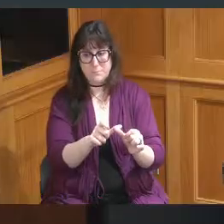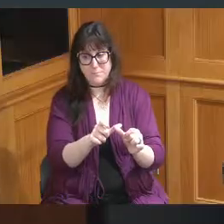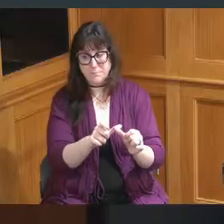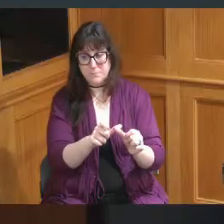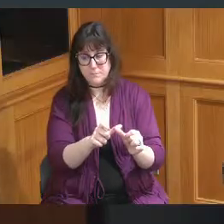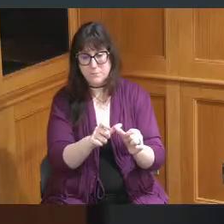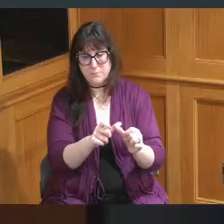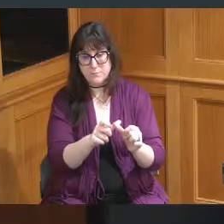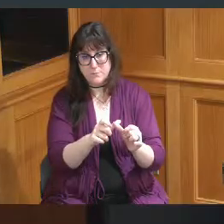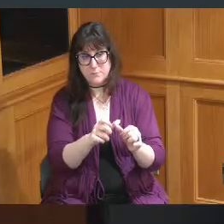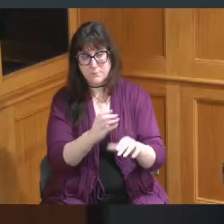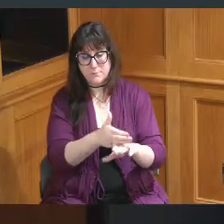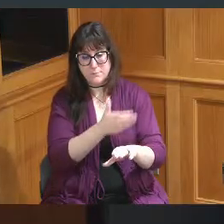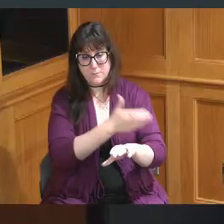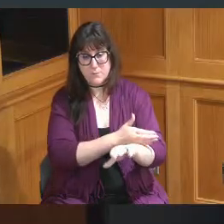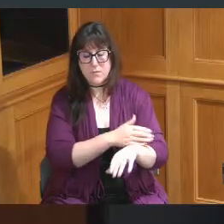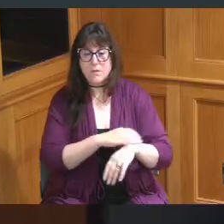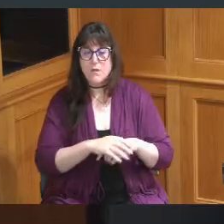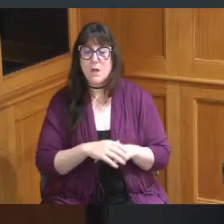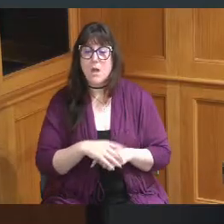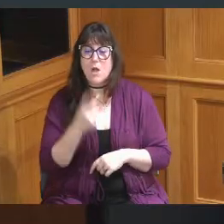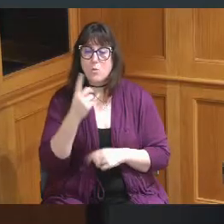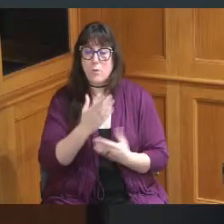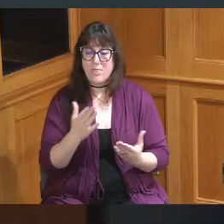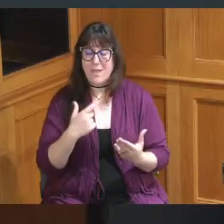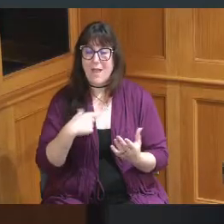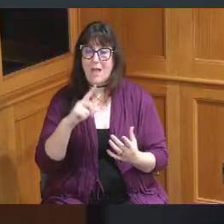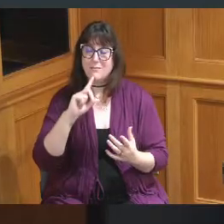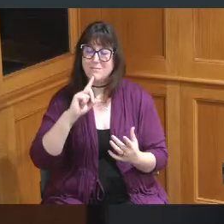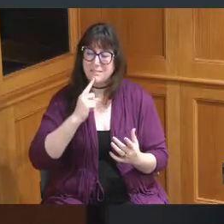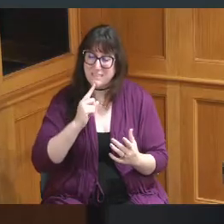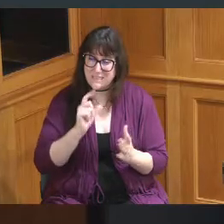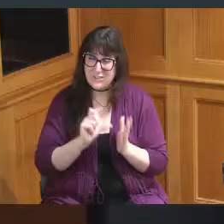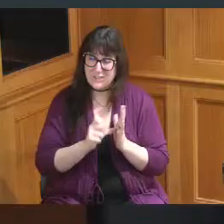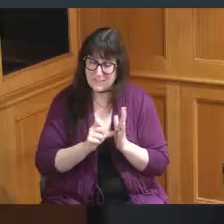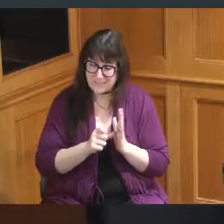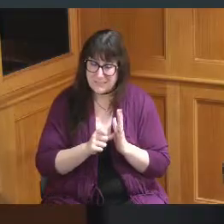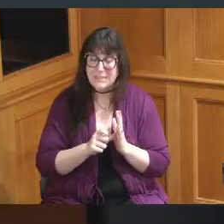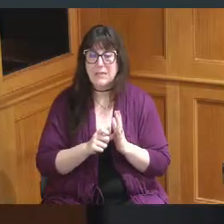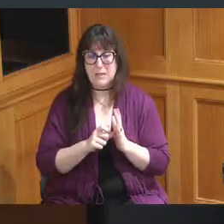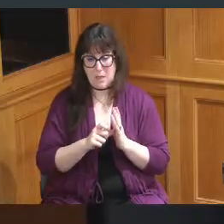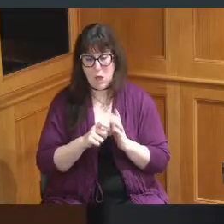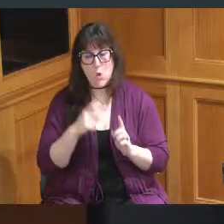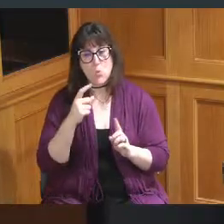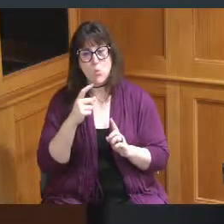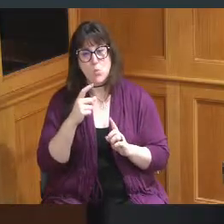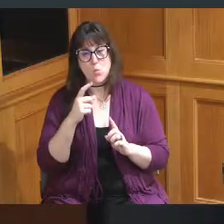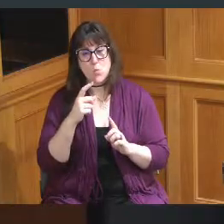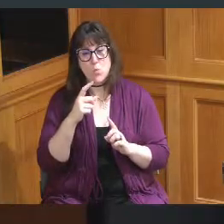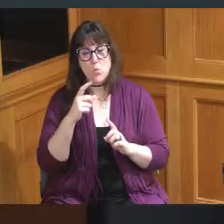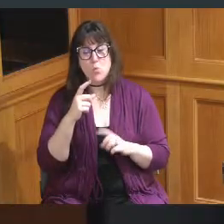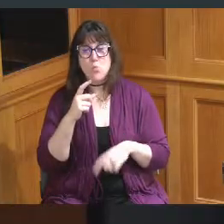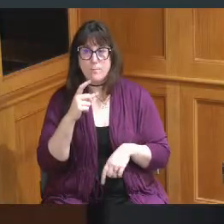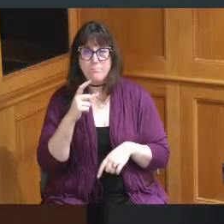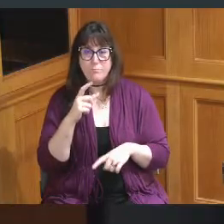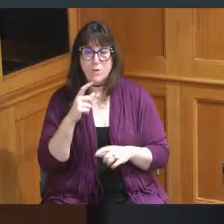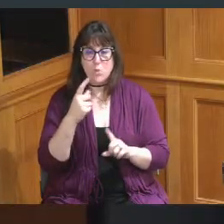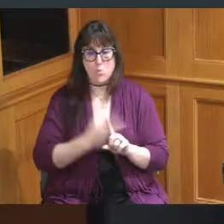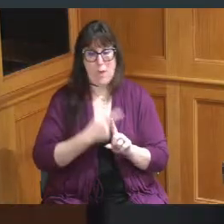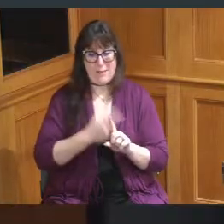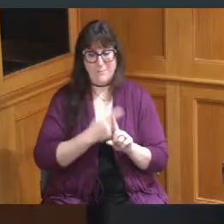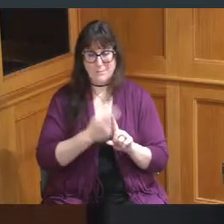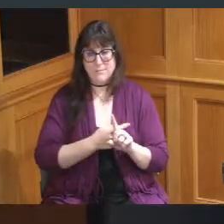fiscally. And one thing I advocated for was that the county receive reasonable rent from the team. I've done